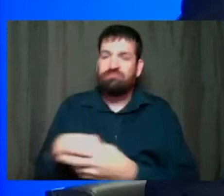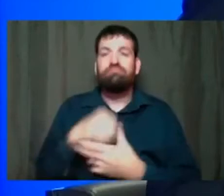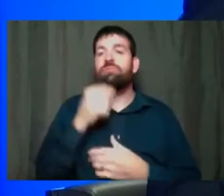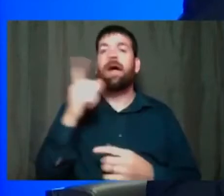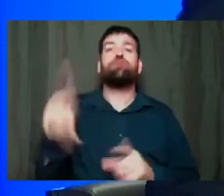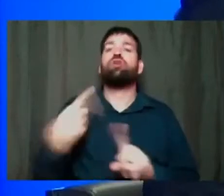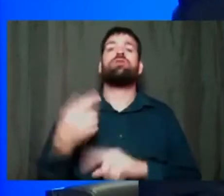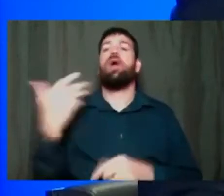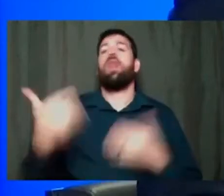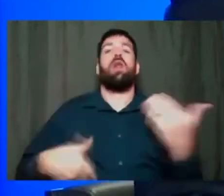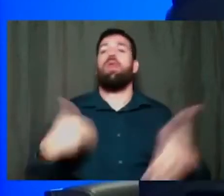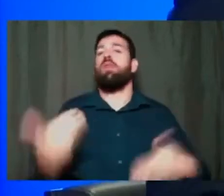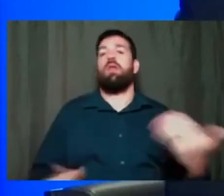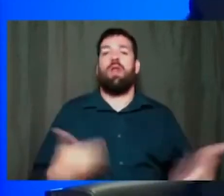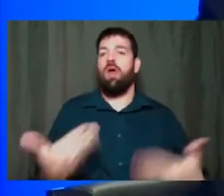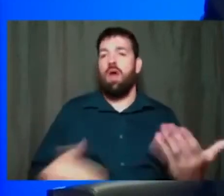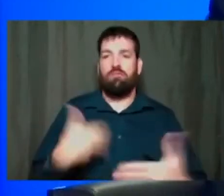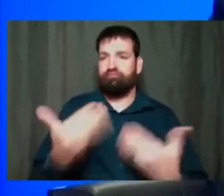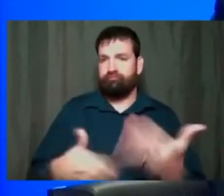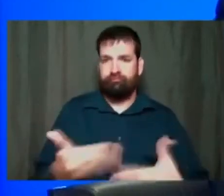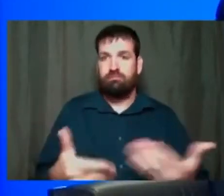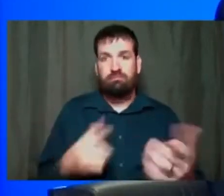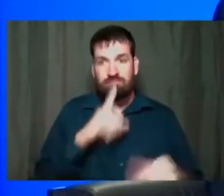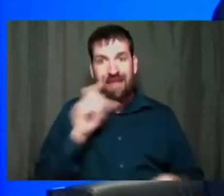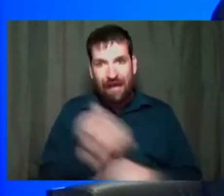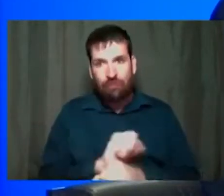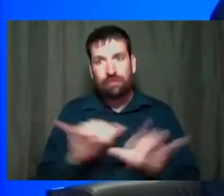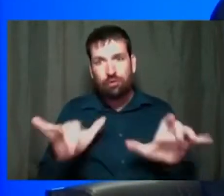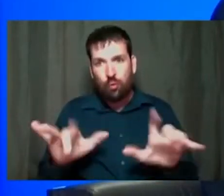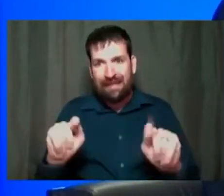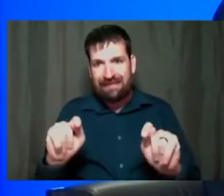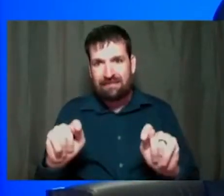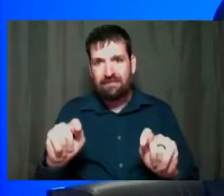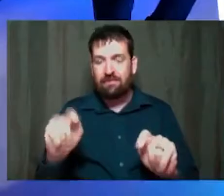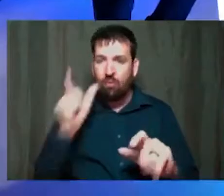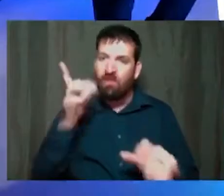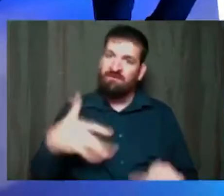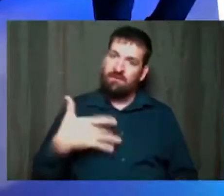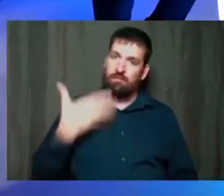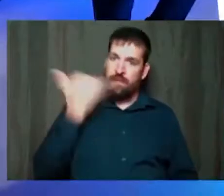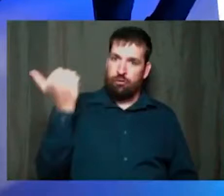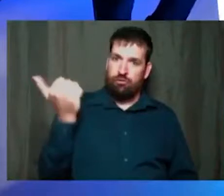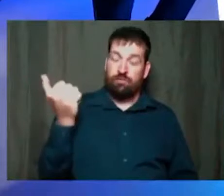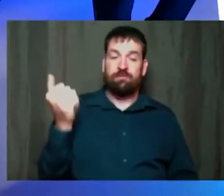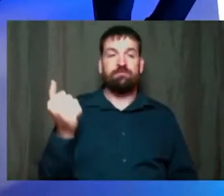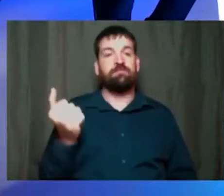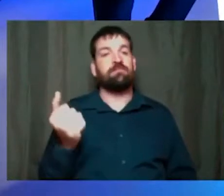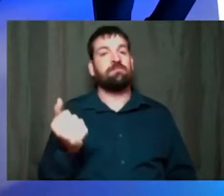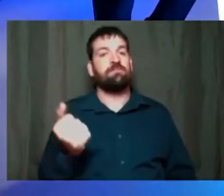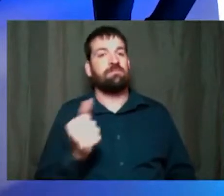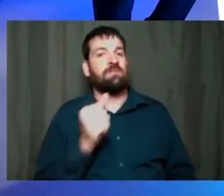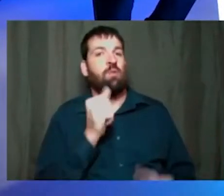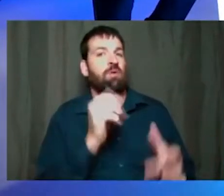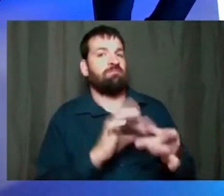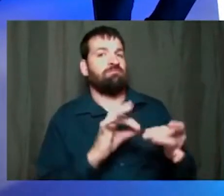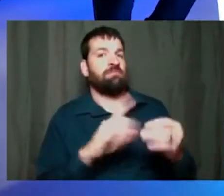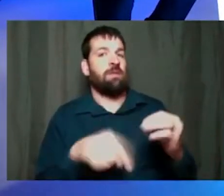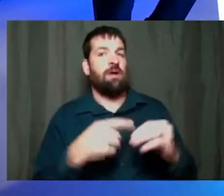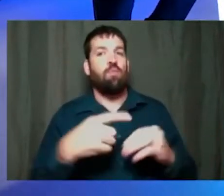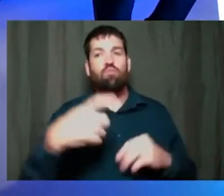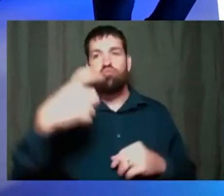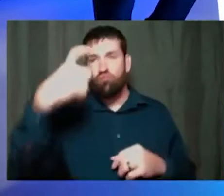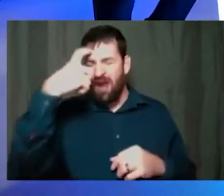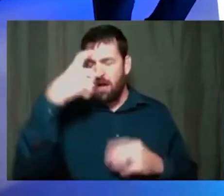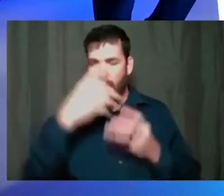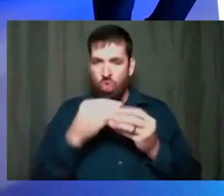in. We're actually really doing the stuff that's going to make us feel better. And I won't get you started on the brain-rotting social media scrolls that you